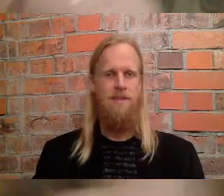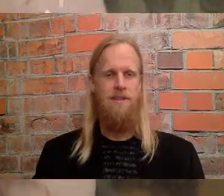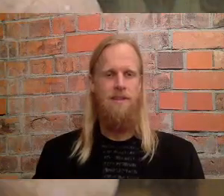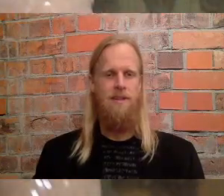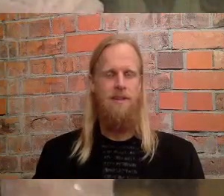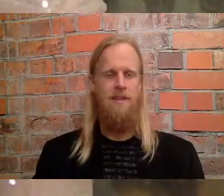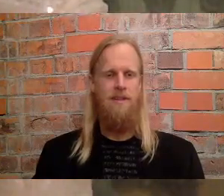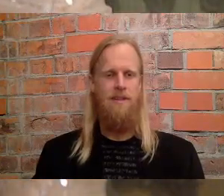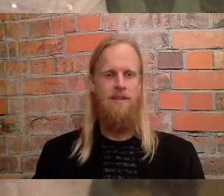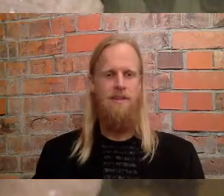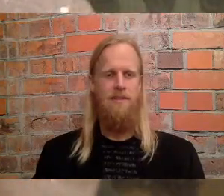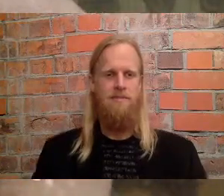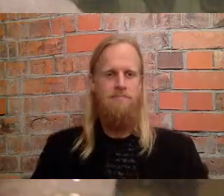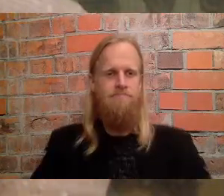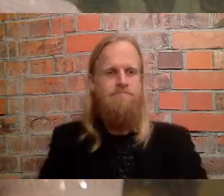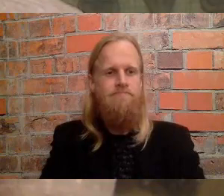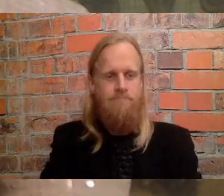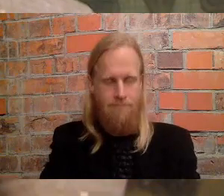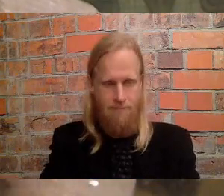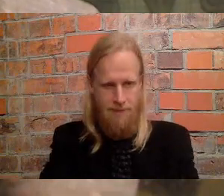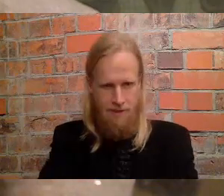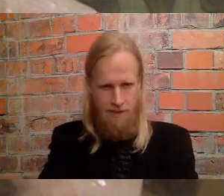Tapping the side of the ribs.